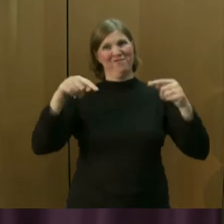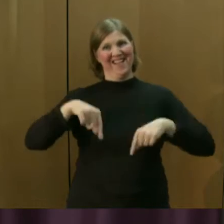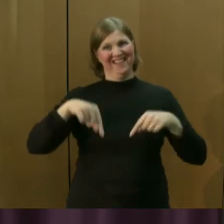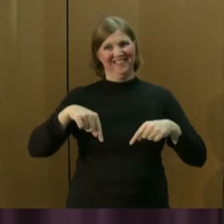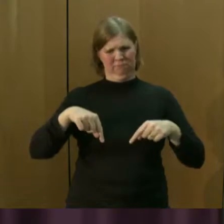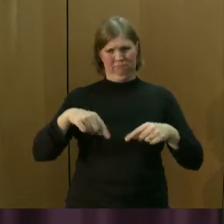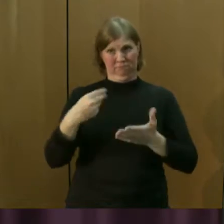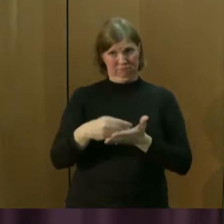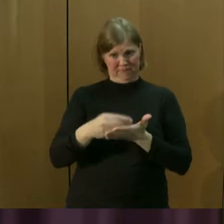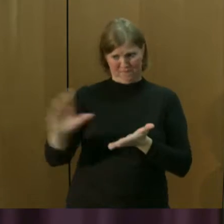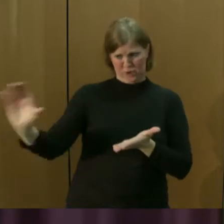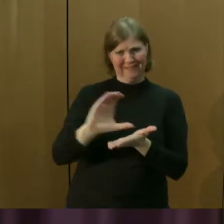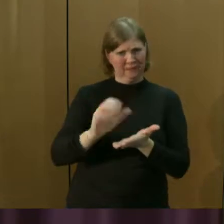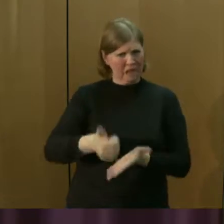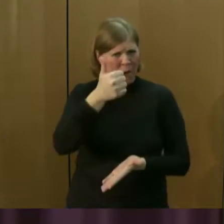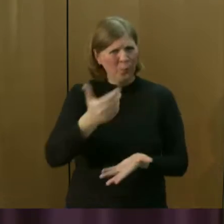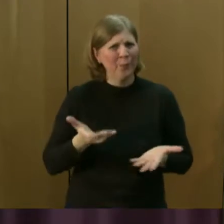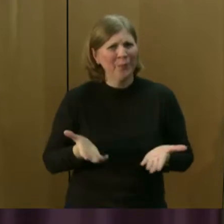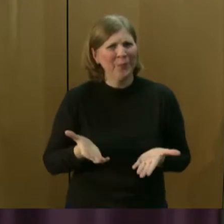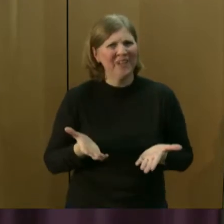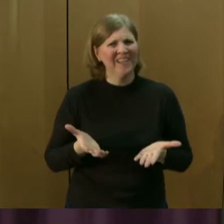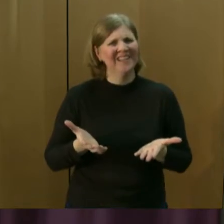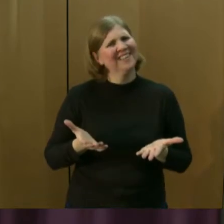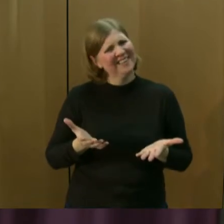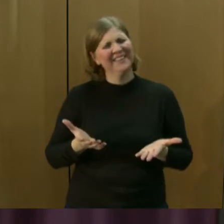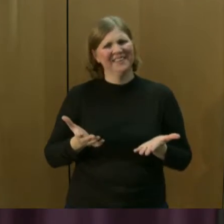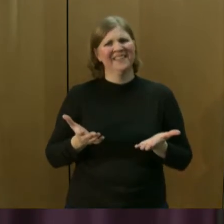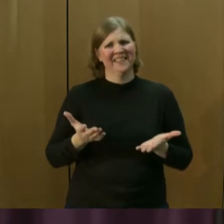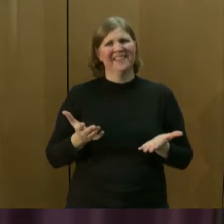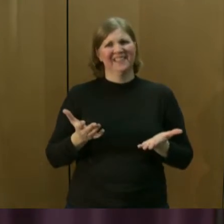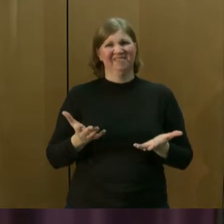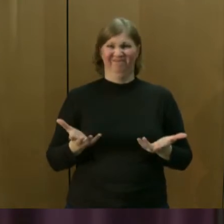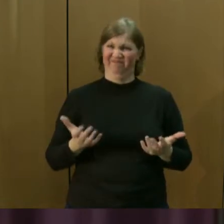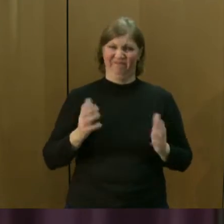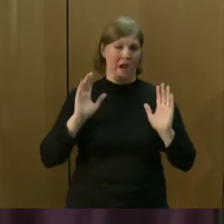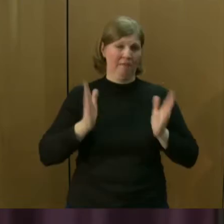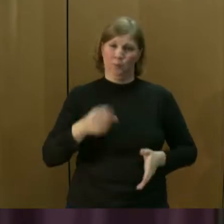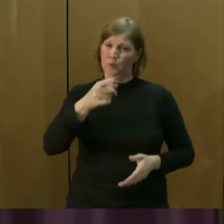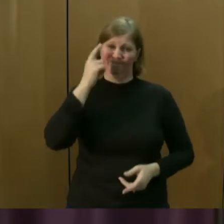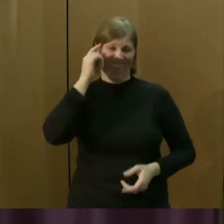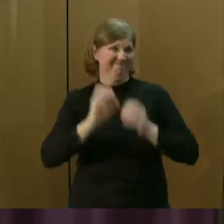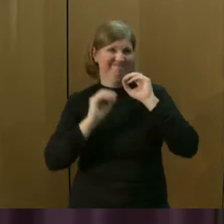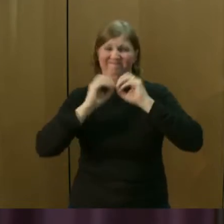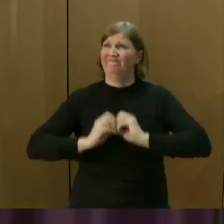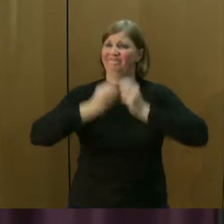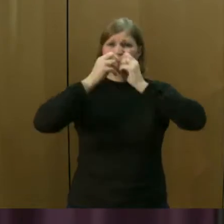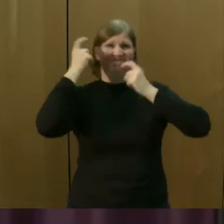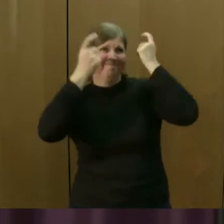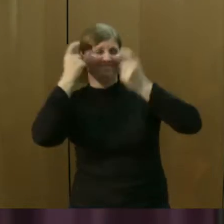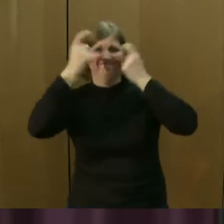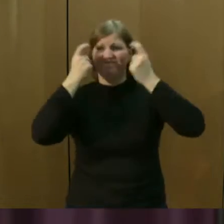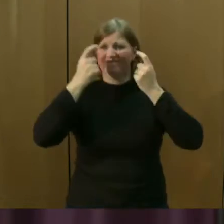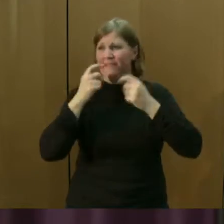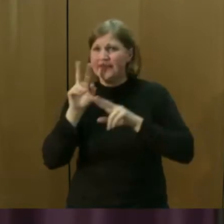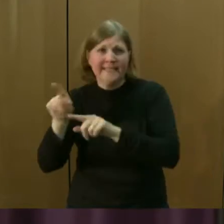So I guess being creative in your thinking about how you find money is always going to be an advantage